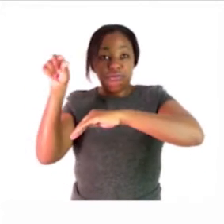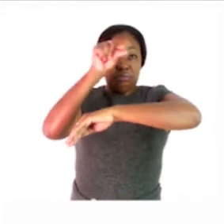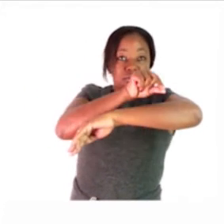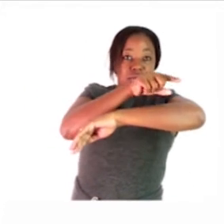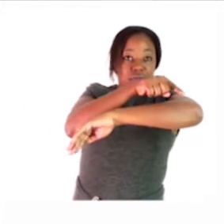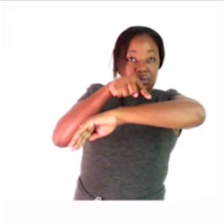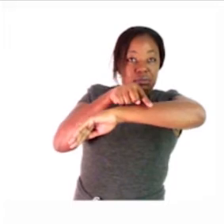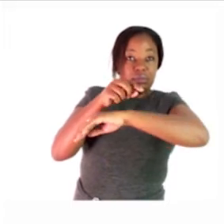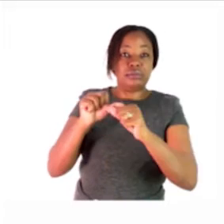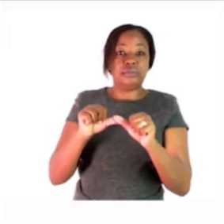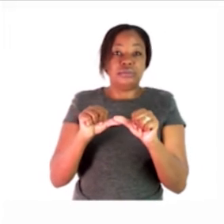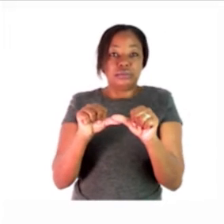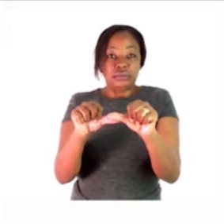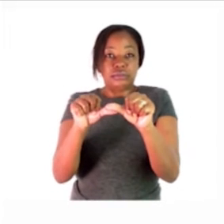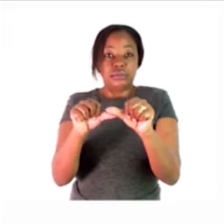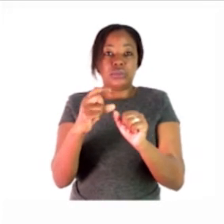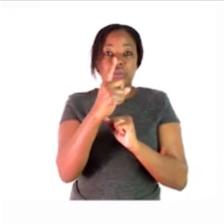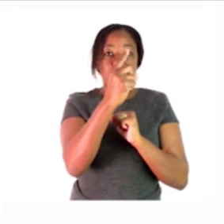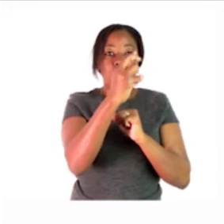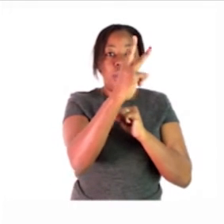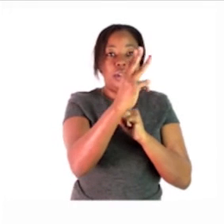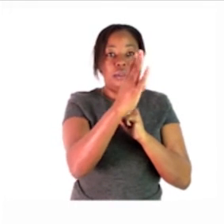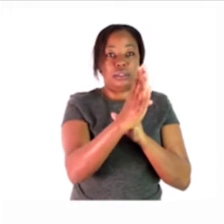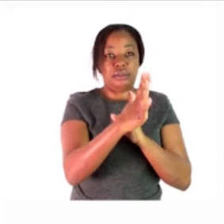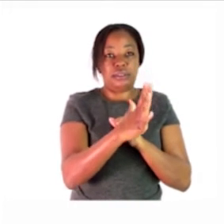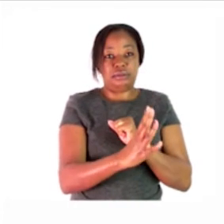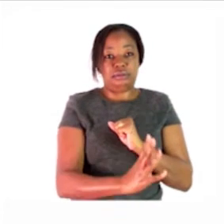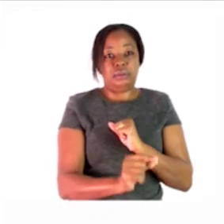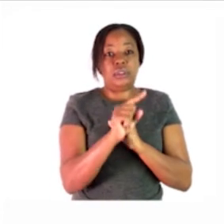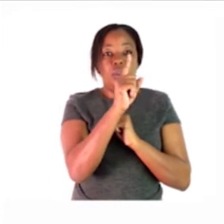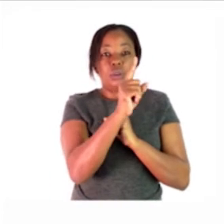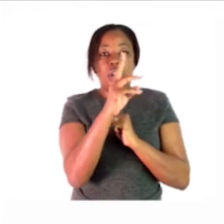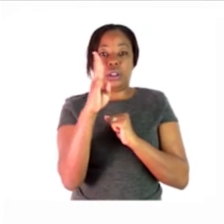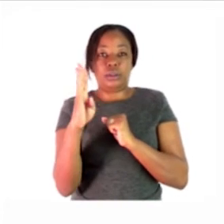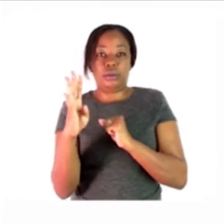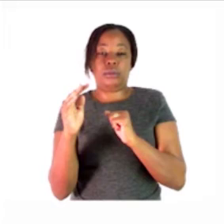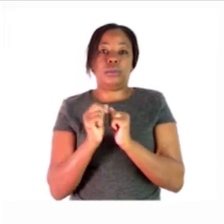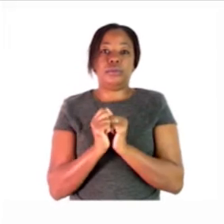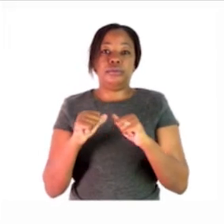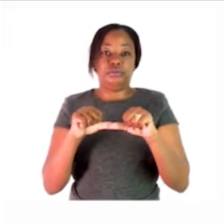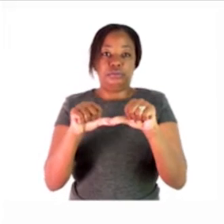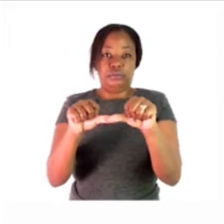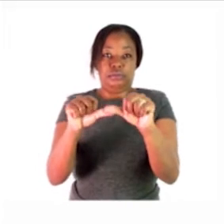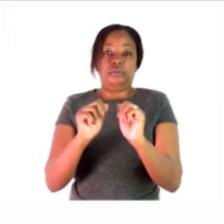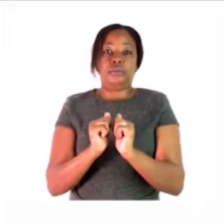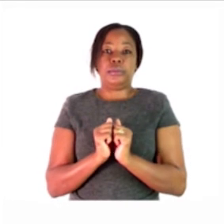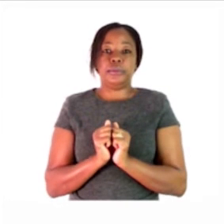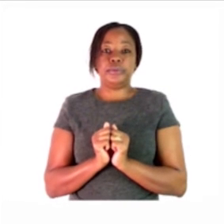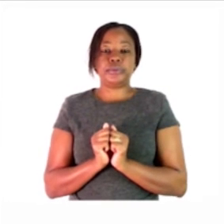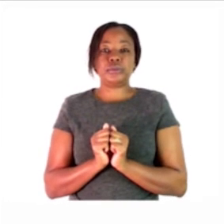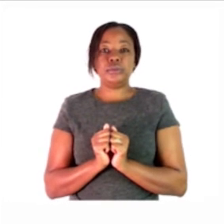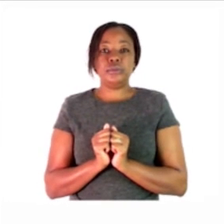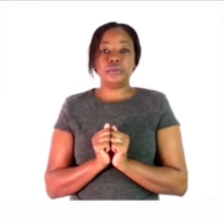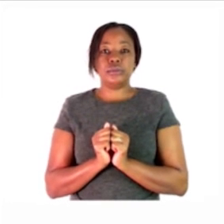with number 3 up to number 14. Please read the statement first and understand it. That's when you are going to be able